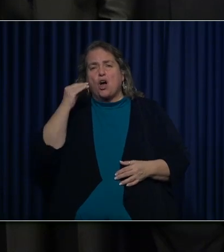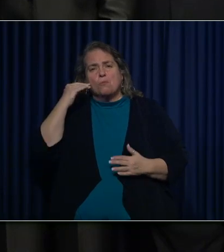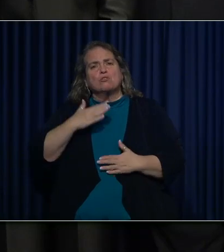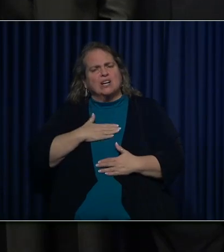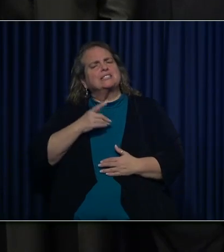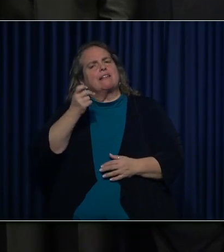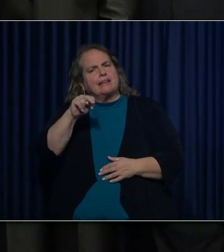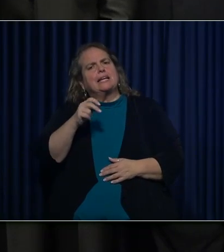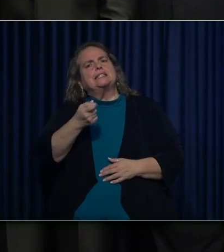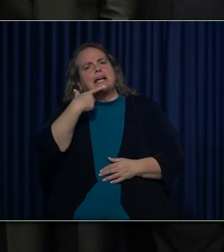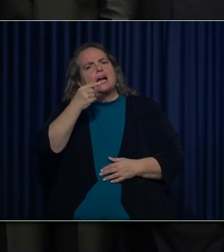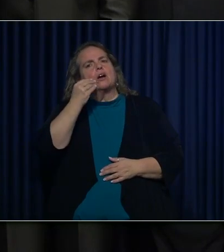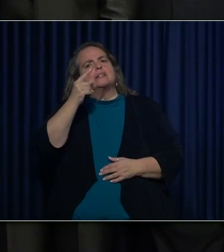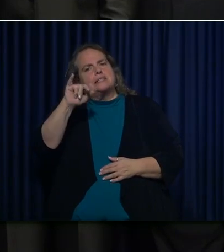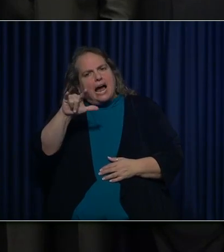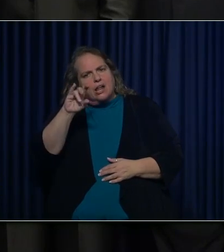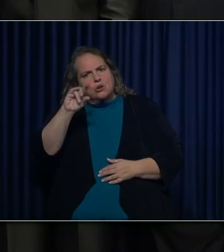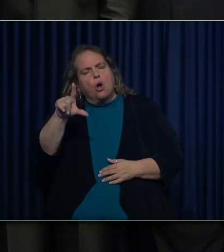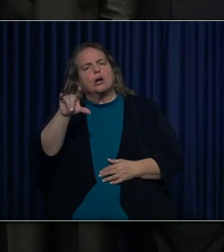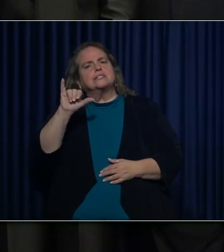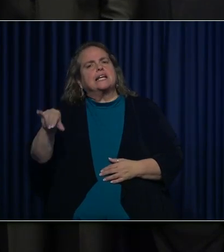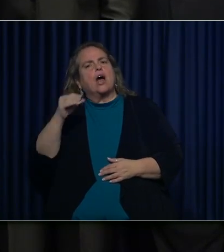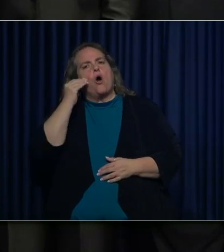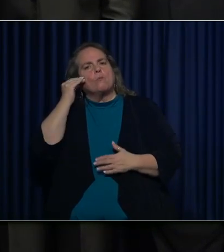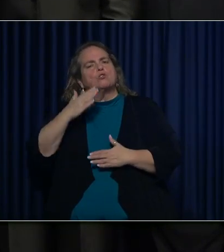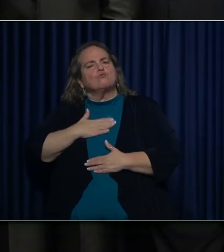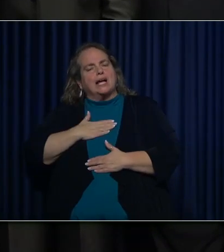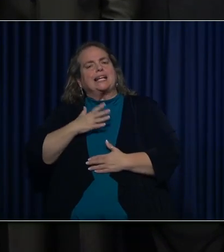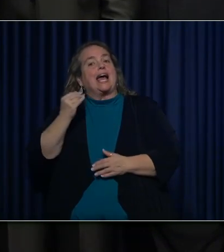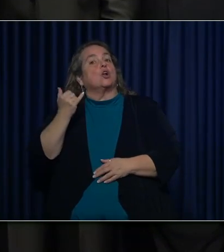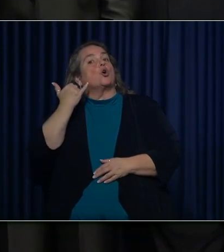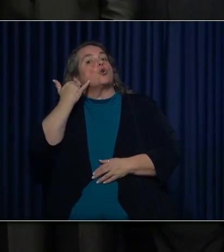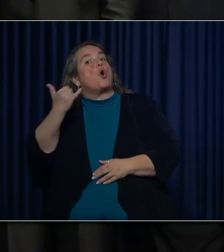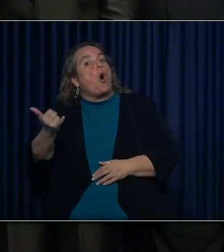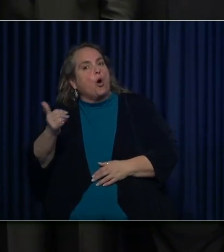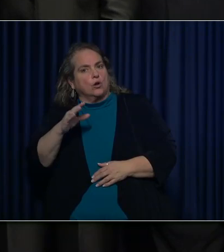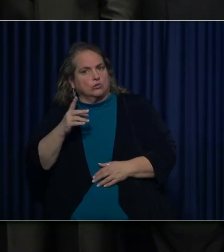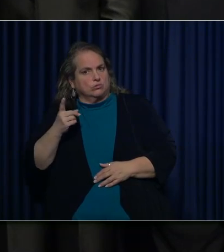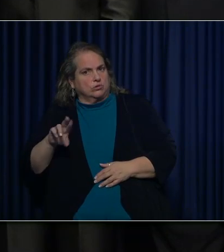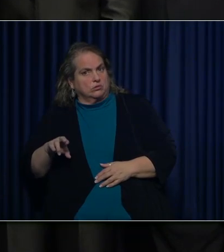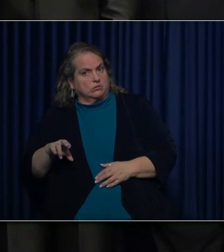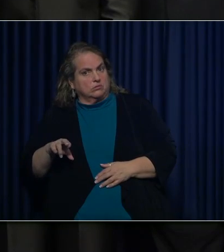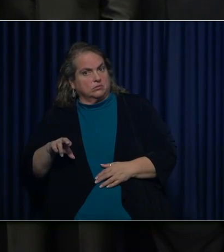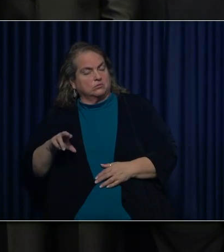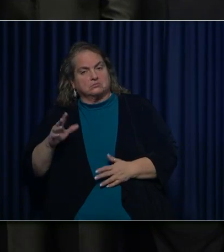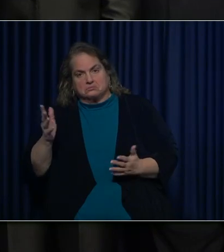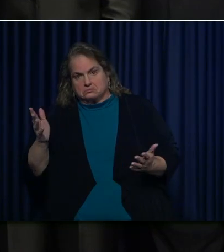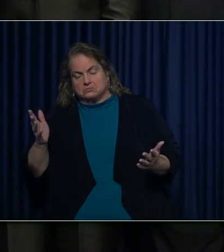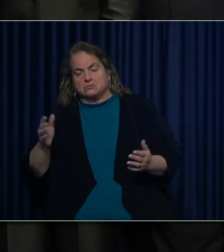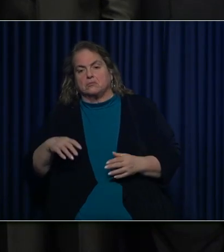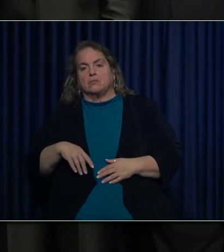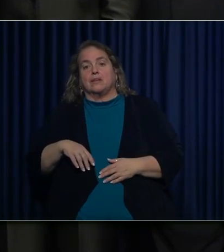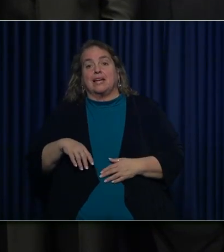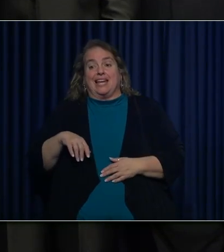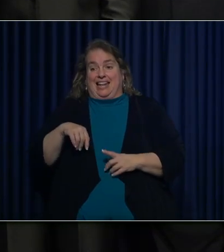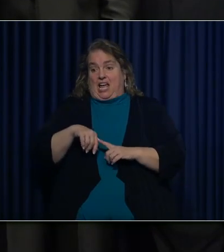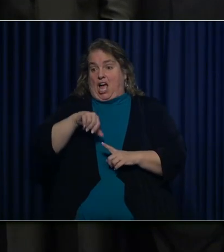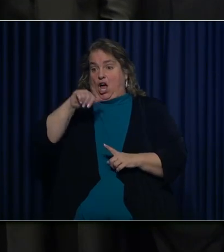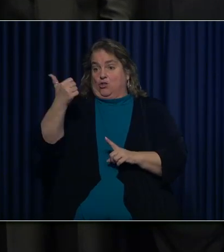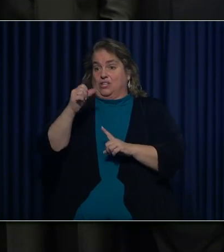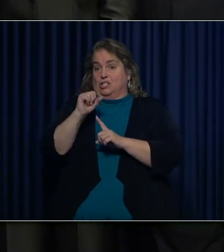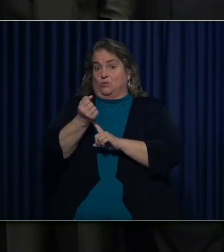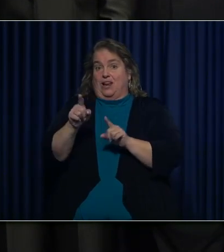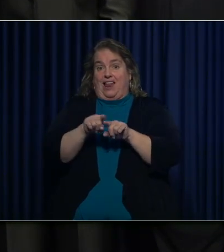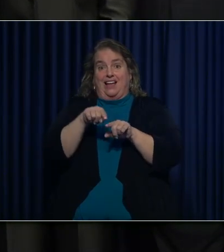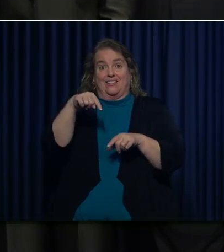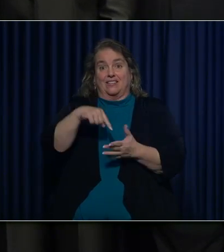please take Tylenol, stay home and rest, and then seek guidance by telephone or other means. In a situation like this, people's fear